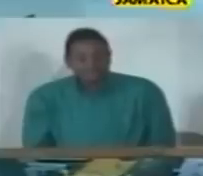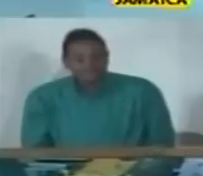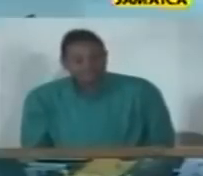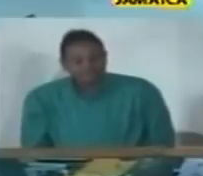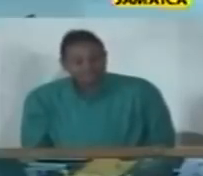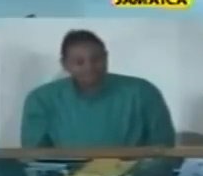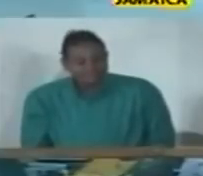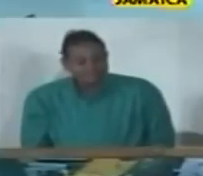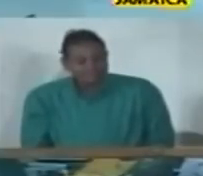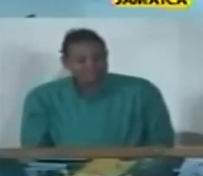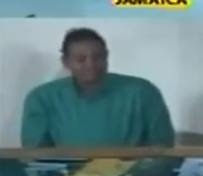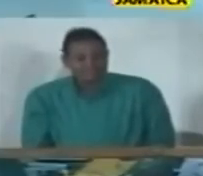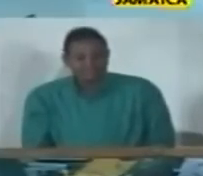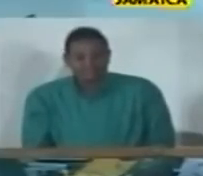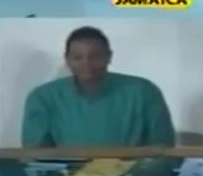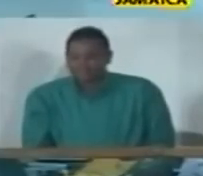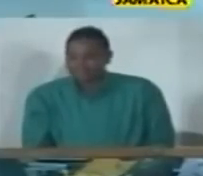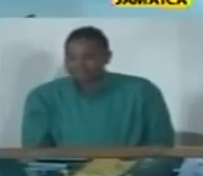Mr. President.